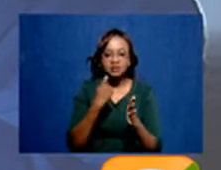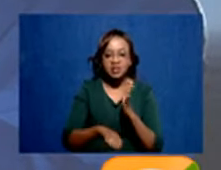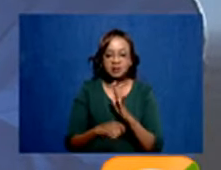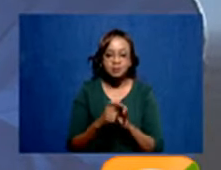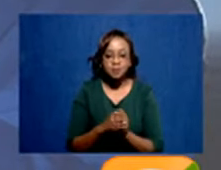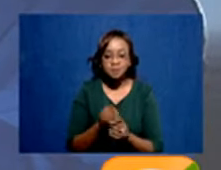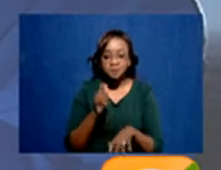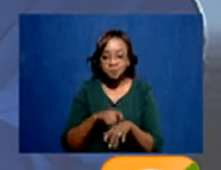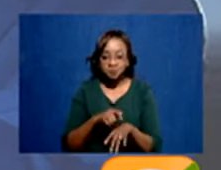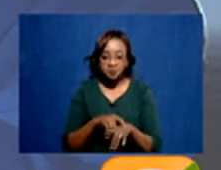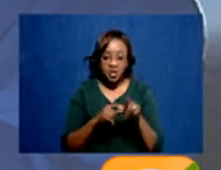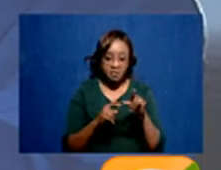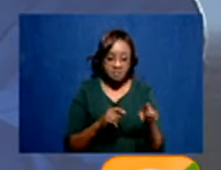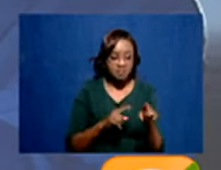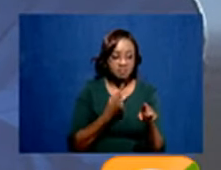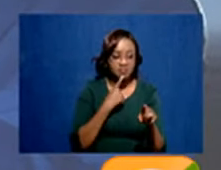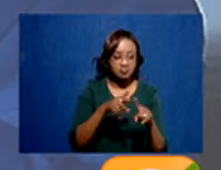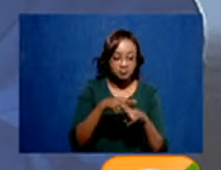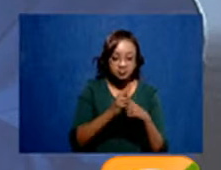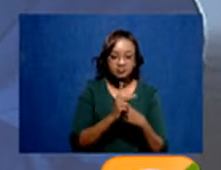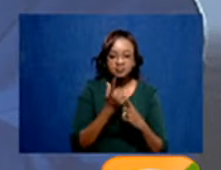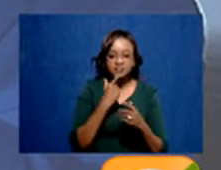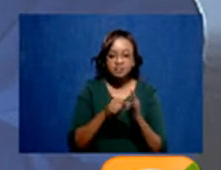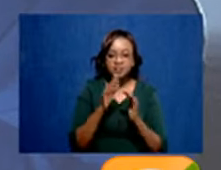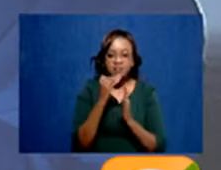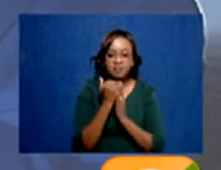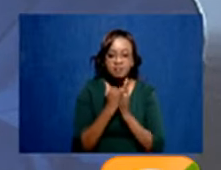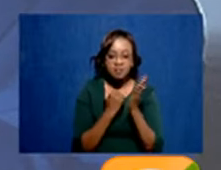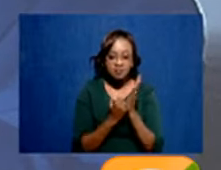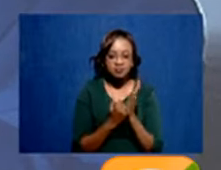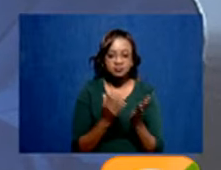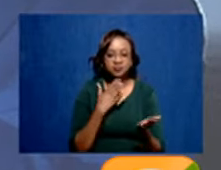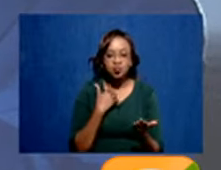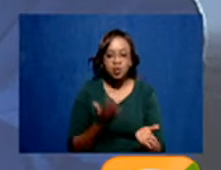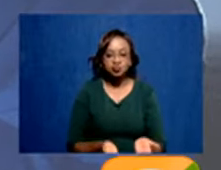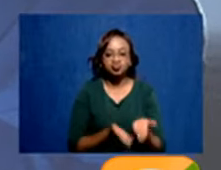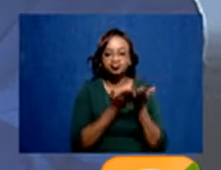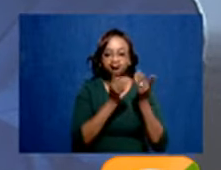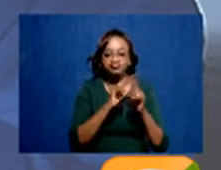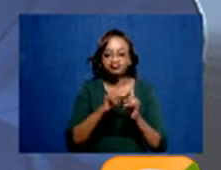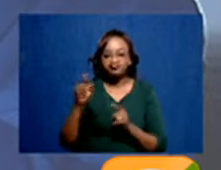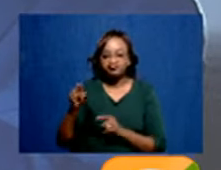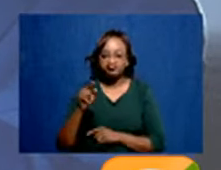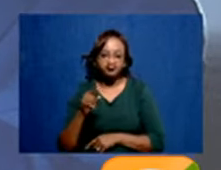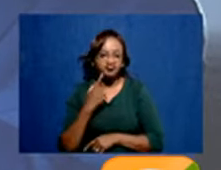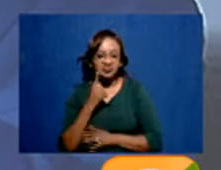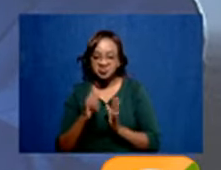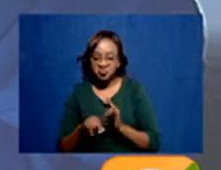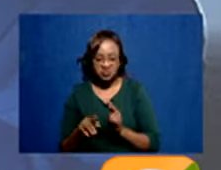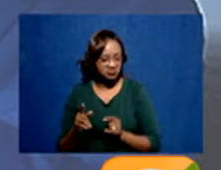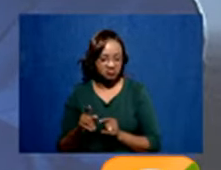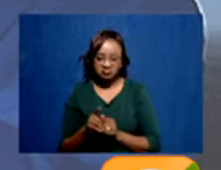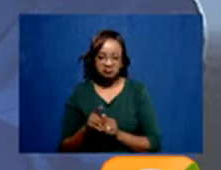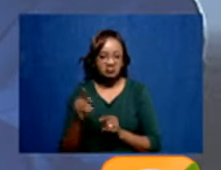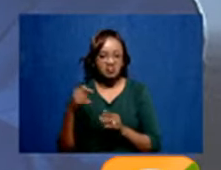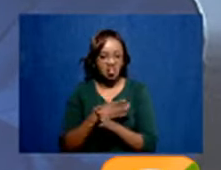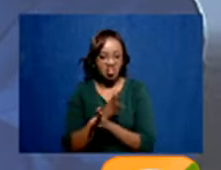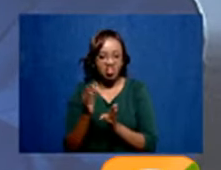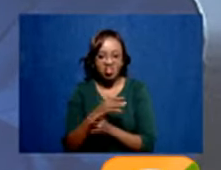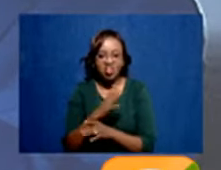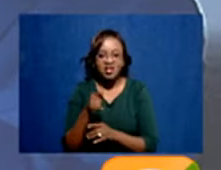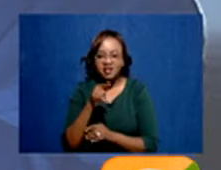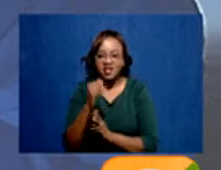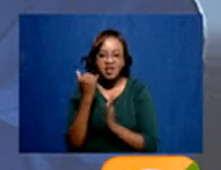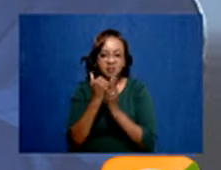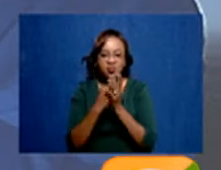While Mungatana maintained that the program aims to uplift Kenyans, Senator Sifuna accused the president of not being truthful, stating that the program is